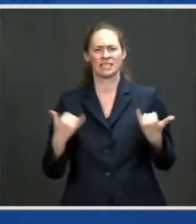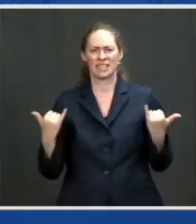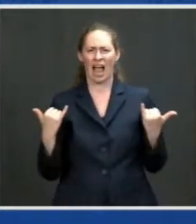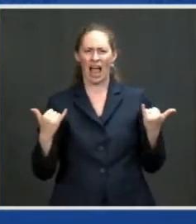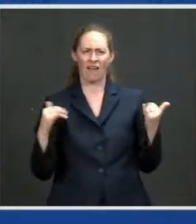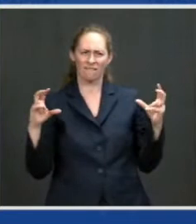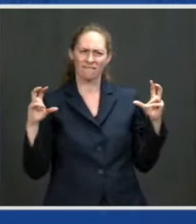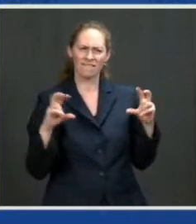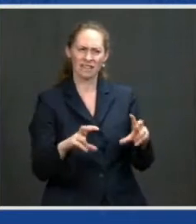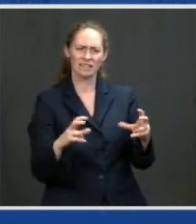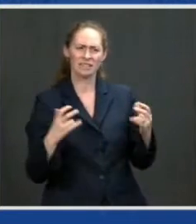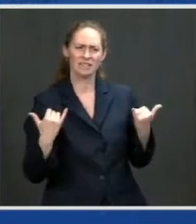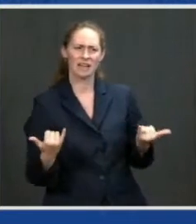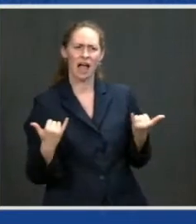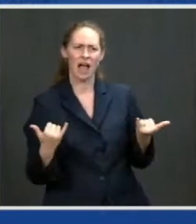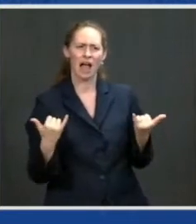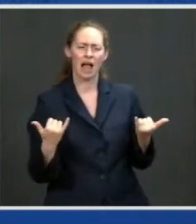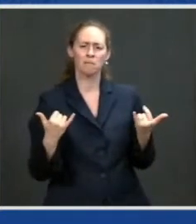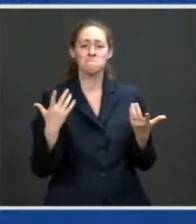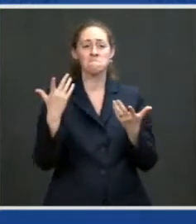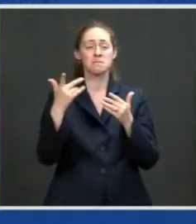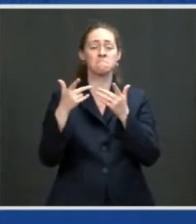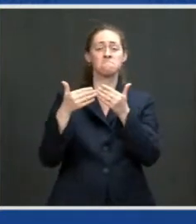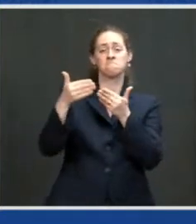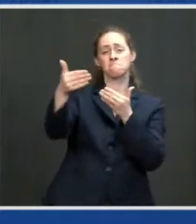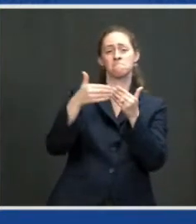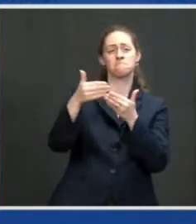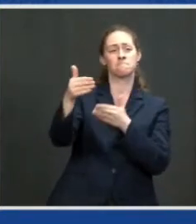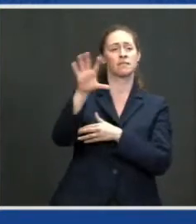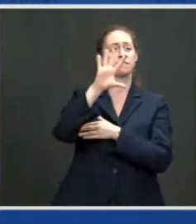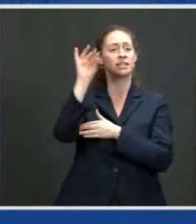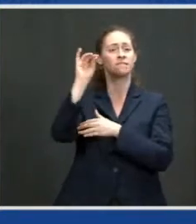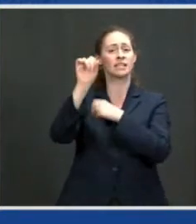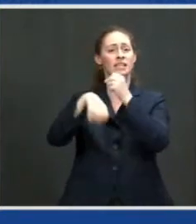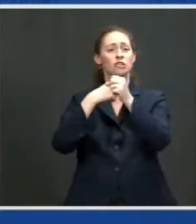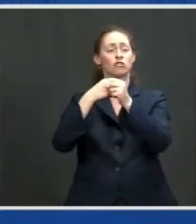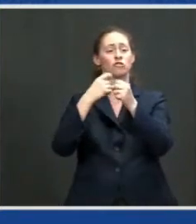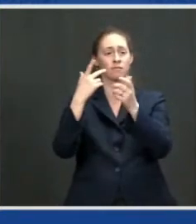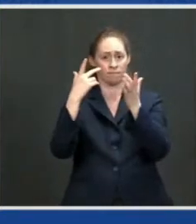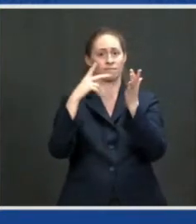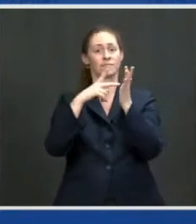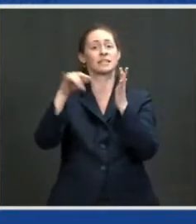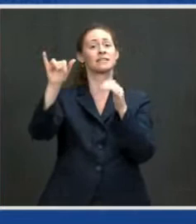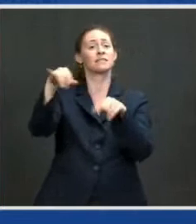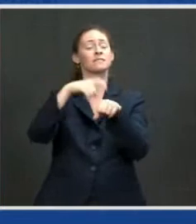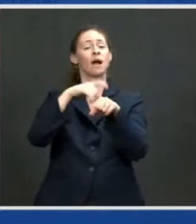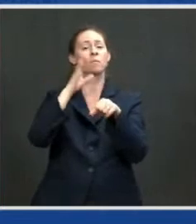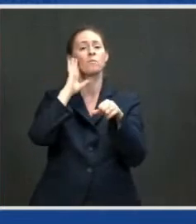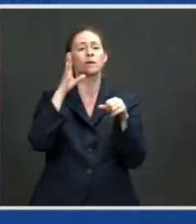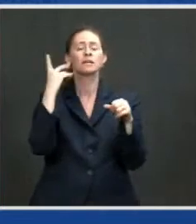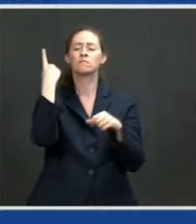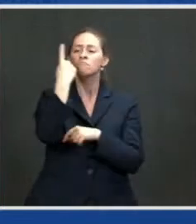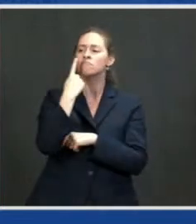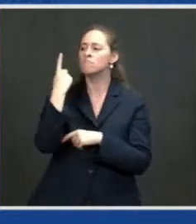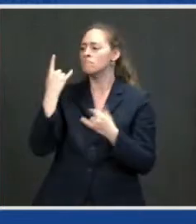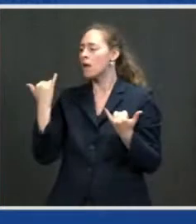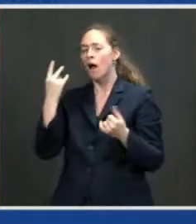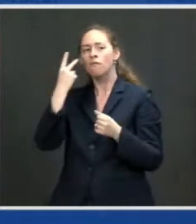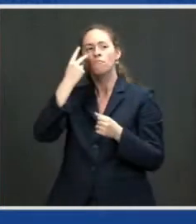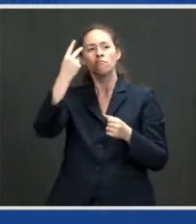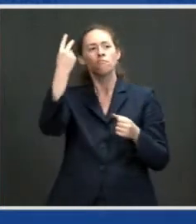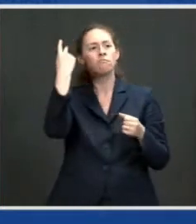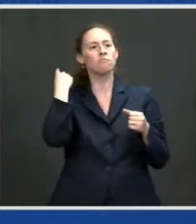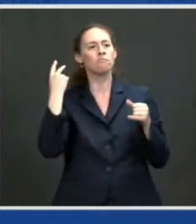and not even that long. Your children or grandchildren will look back and say, this was the moment when America won the